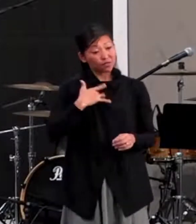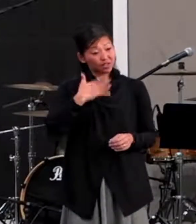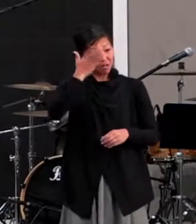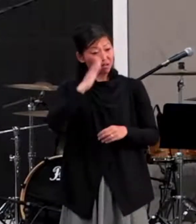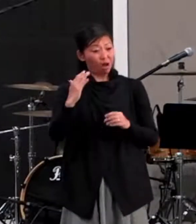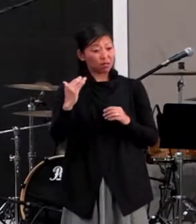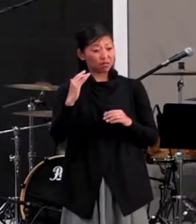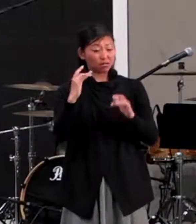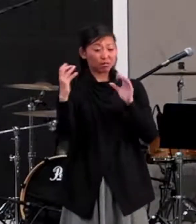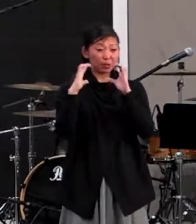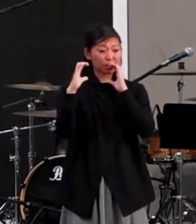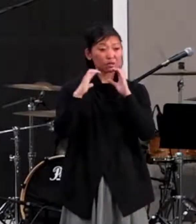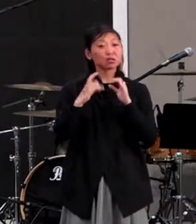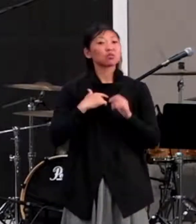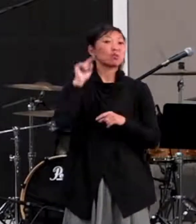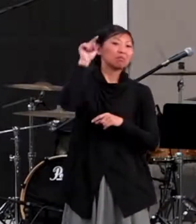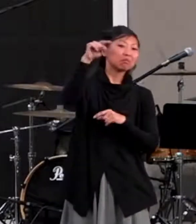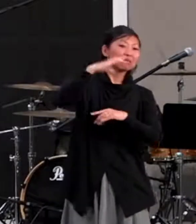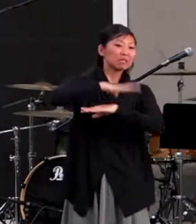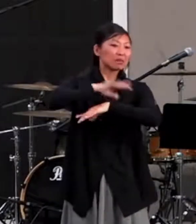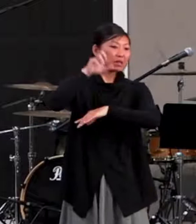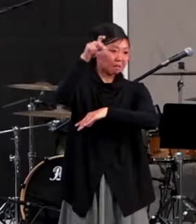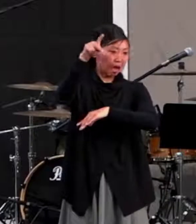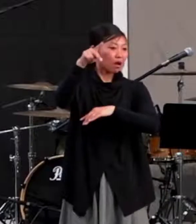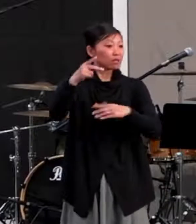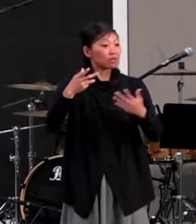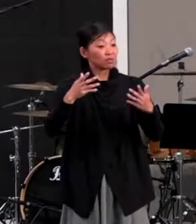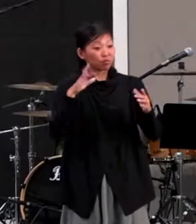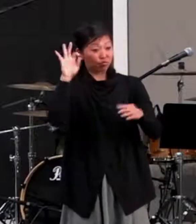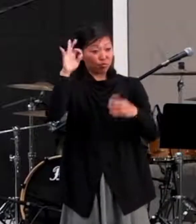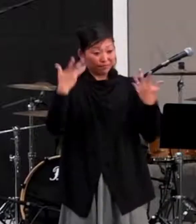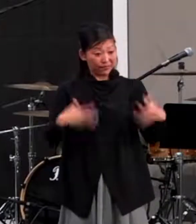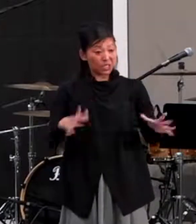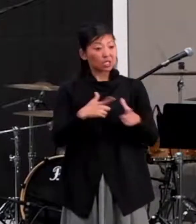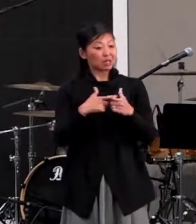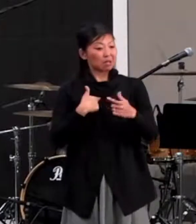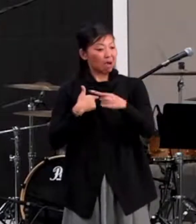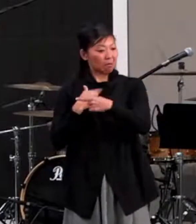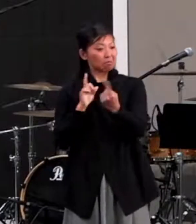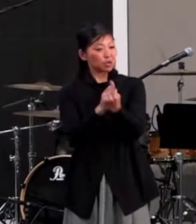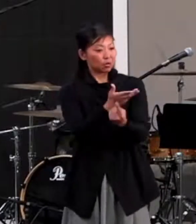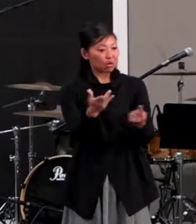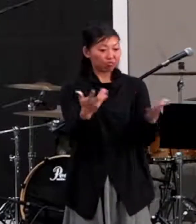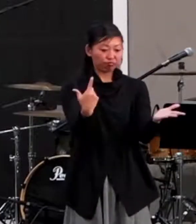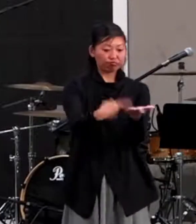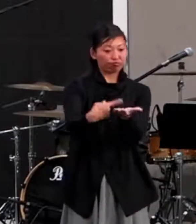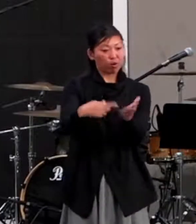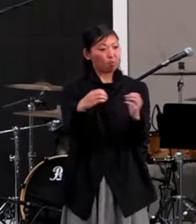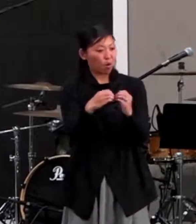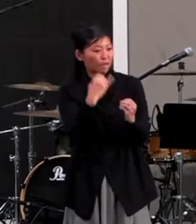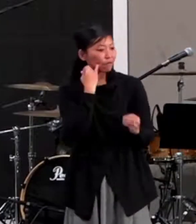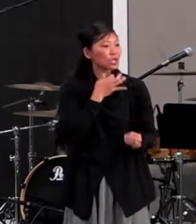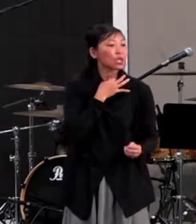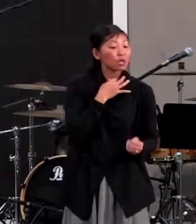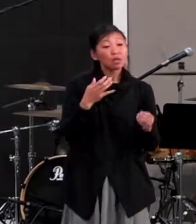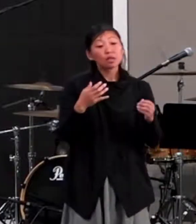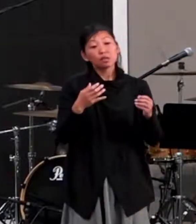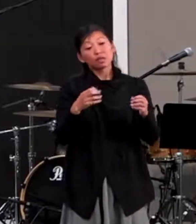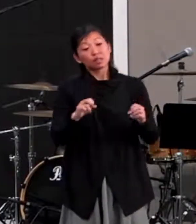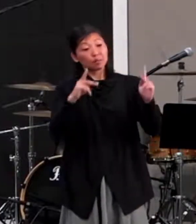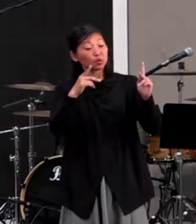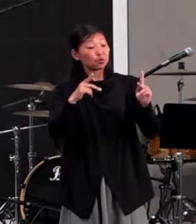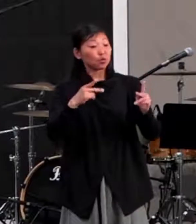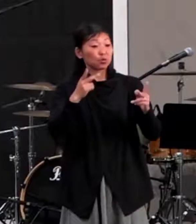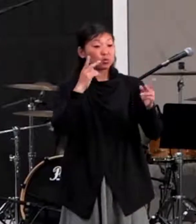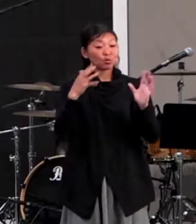the back after the service, and I will be at the table to help you in any way I can. This is a powerful chance to join Christians all across the country, serving and answering the holy